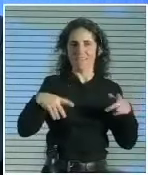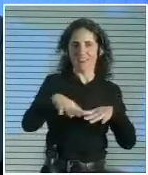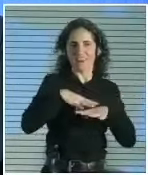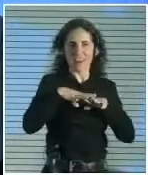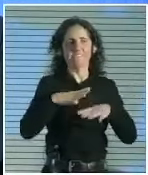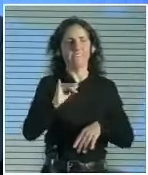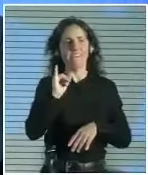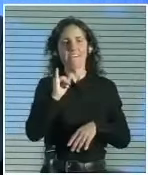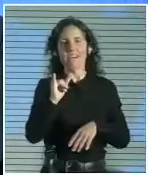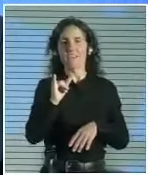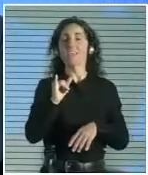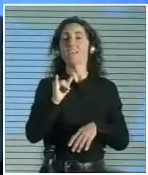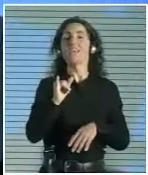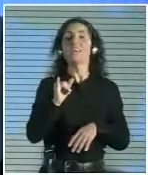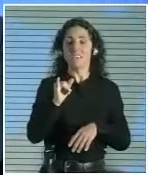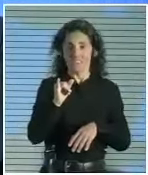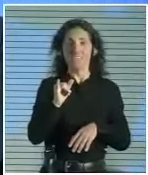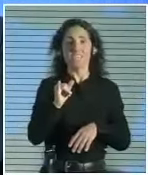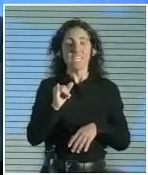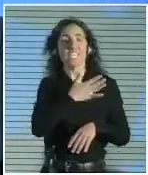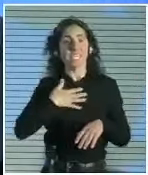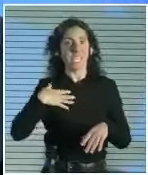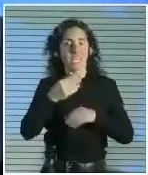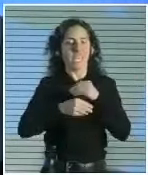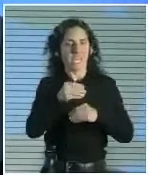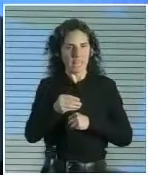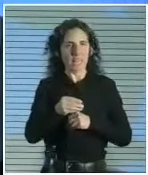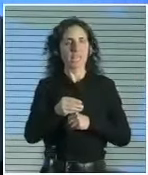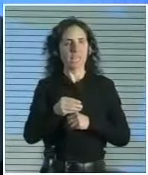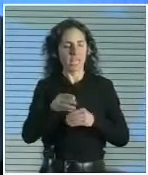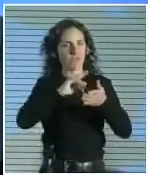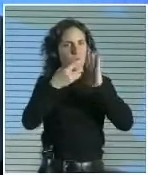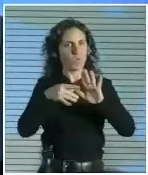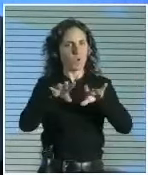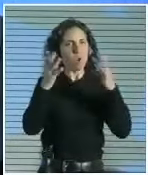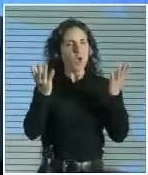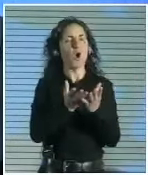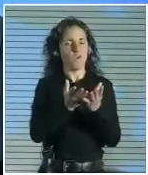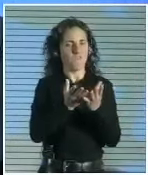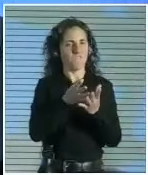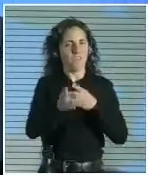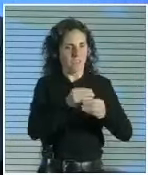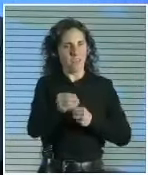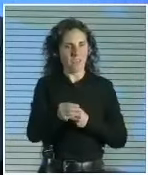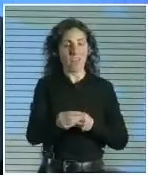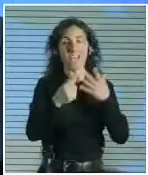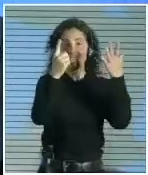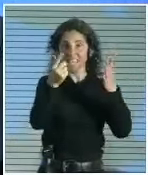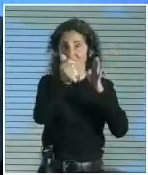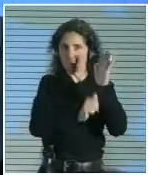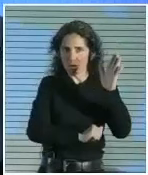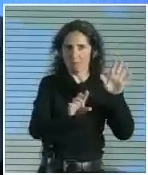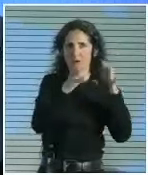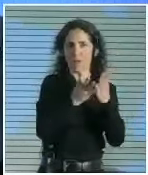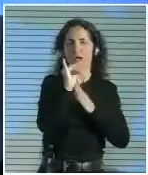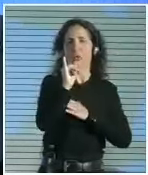consumption and production. We hold 6 global programs that addresses the key areas of sustainability. I would say the